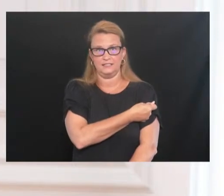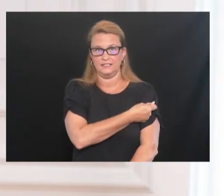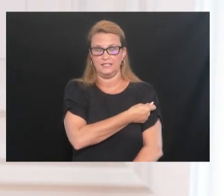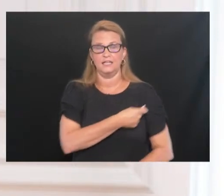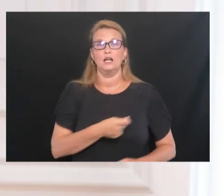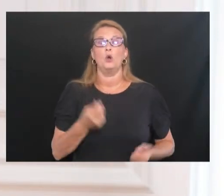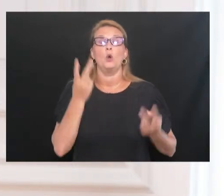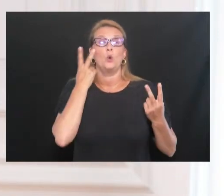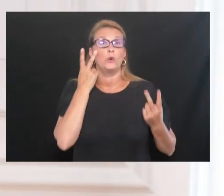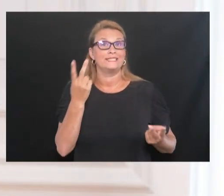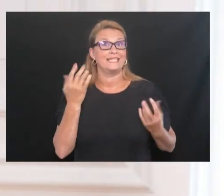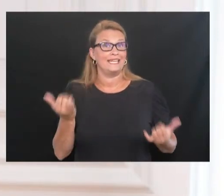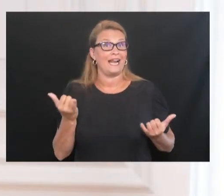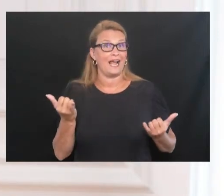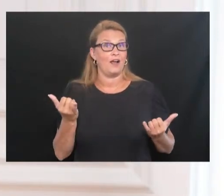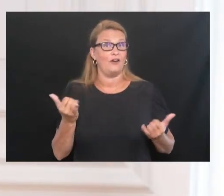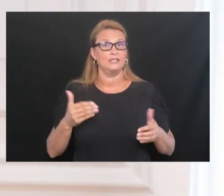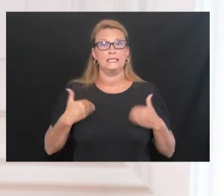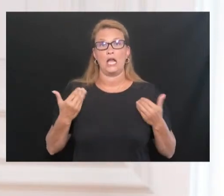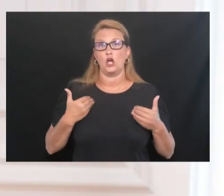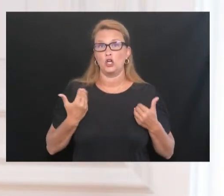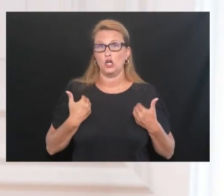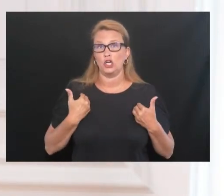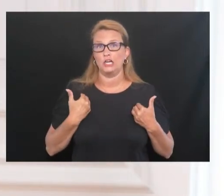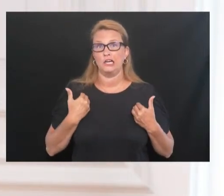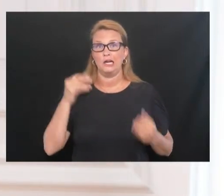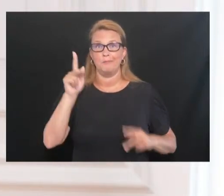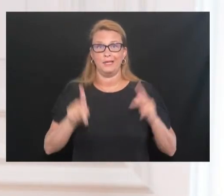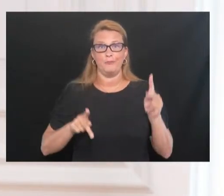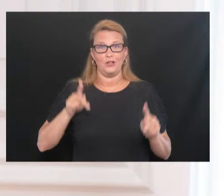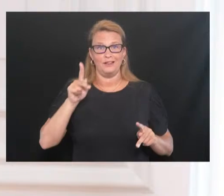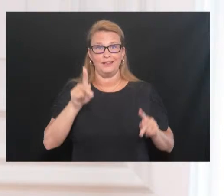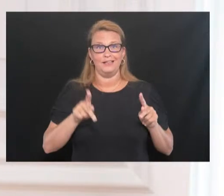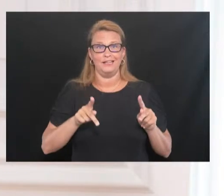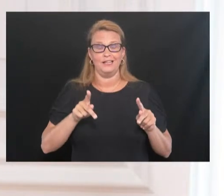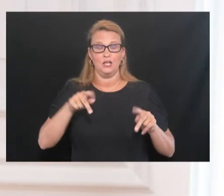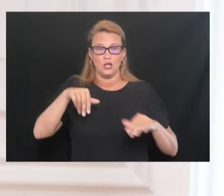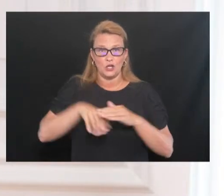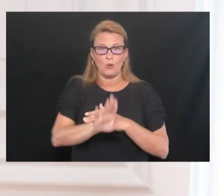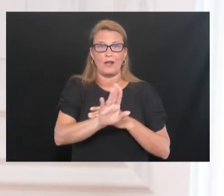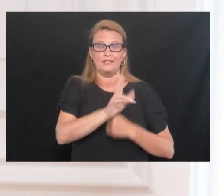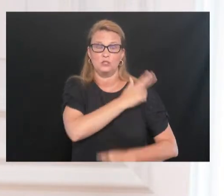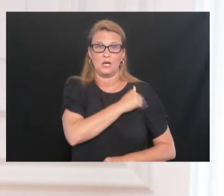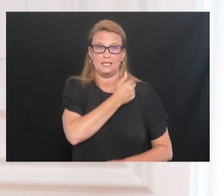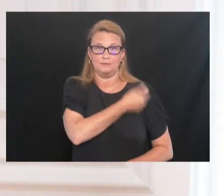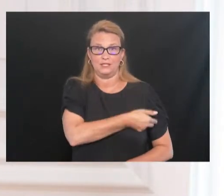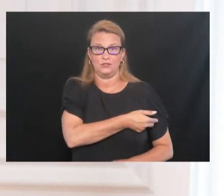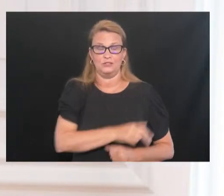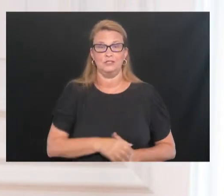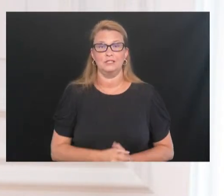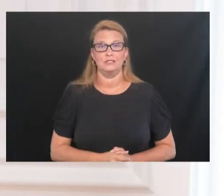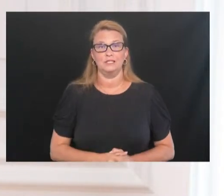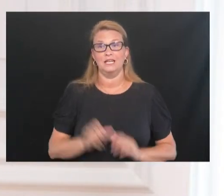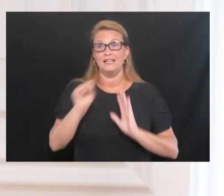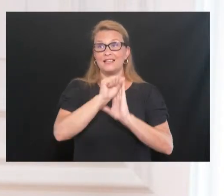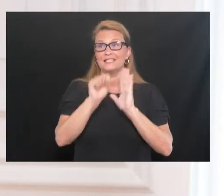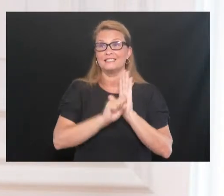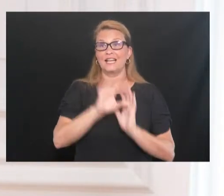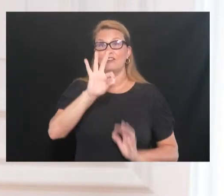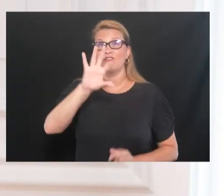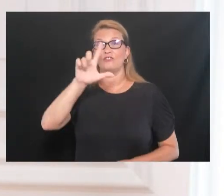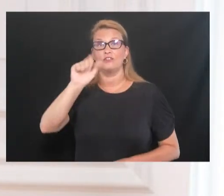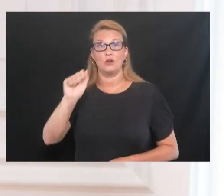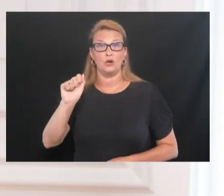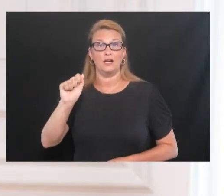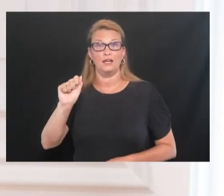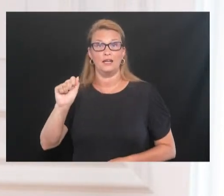and what we're seeing is younger and younger people going into hospitals today. In the state of Florida, they reported the average